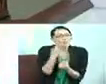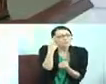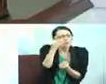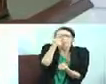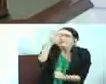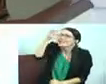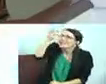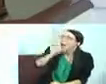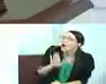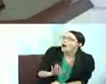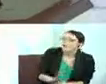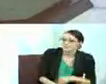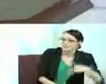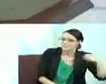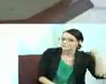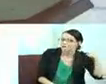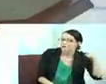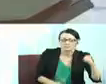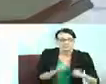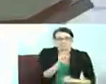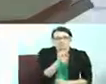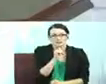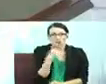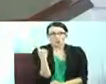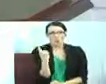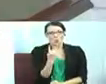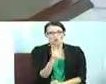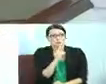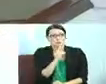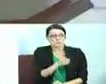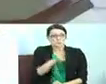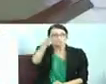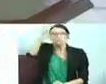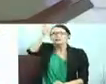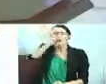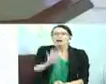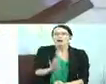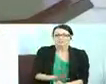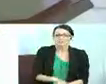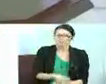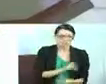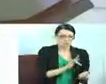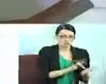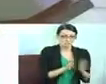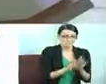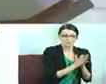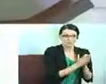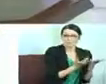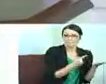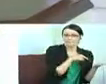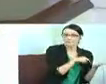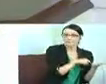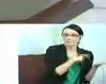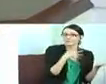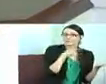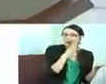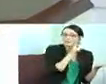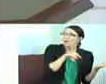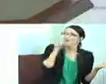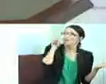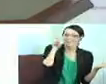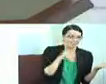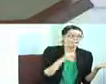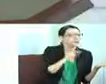God, the only true God, the God that Jesus speaks about in the Bible in John